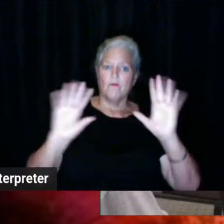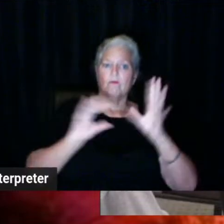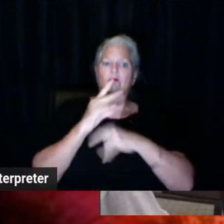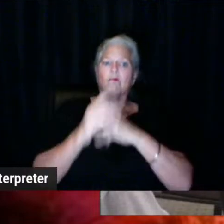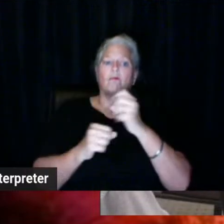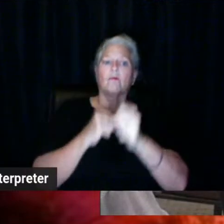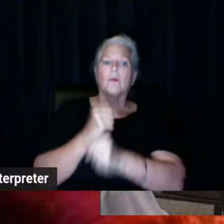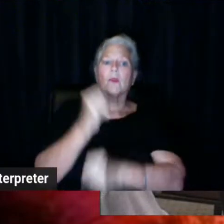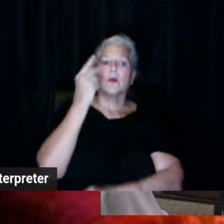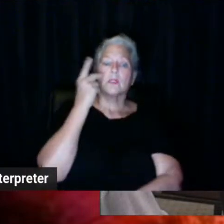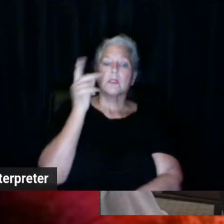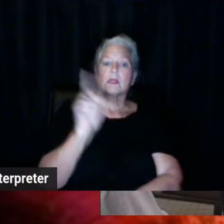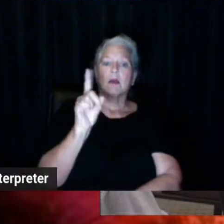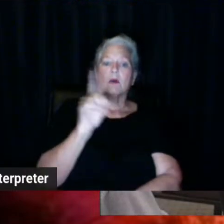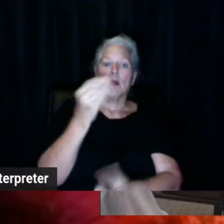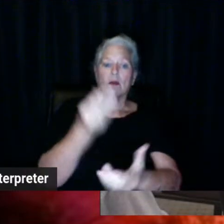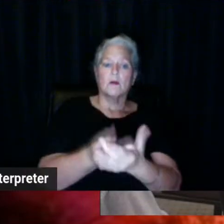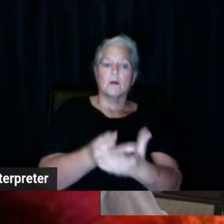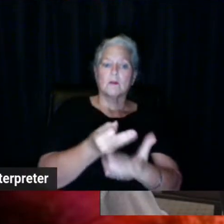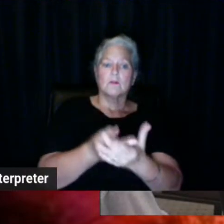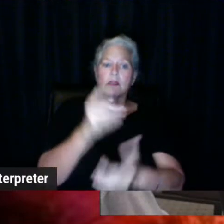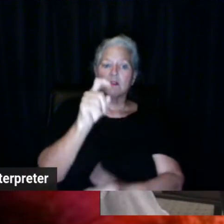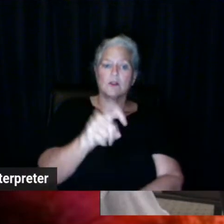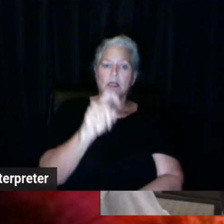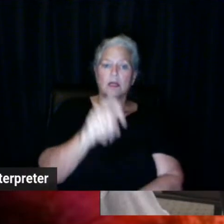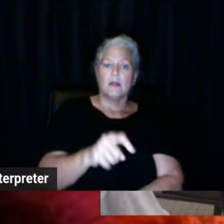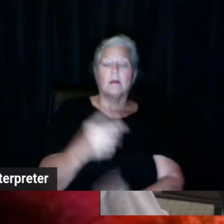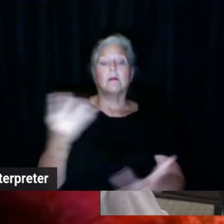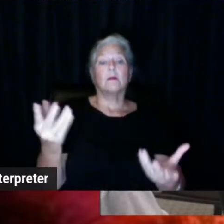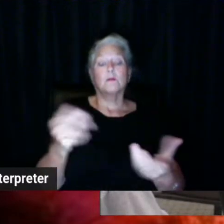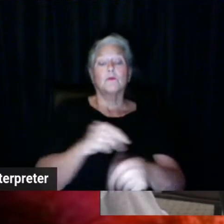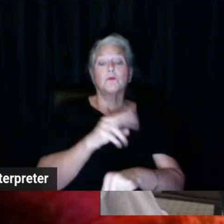needed, because typically problems that are